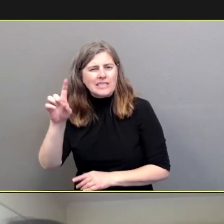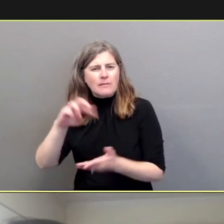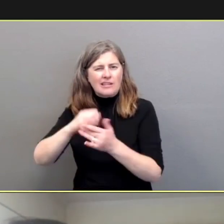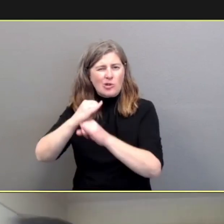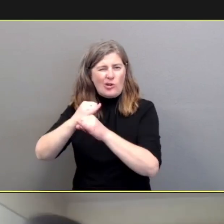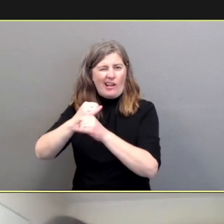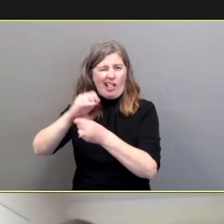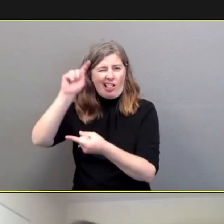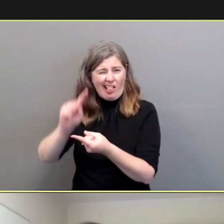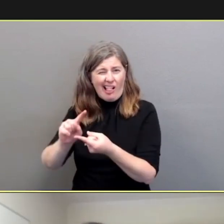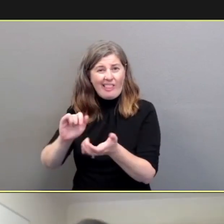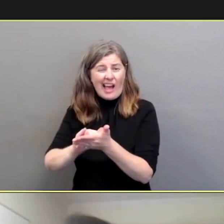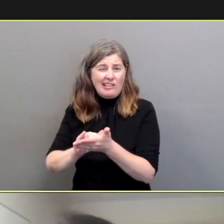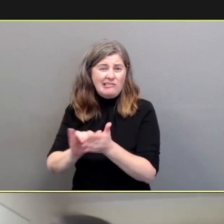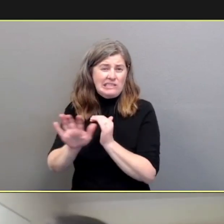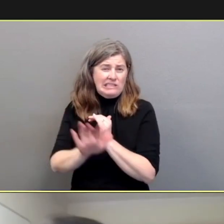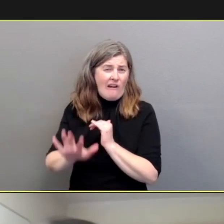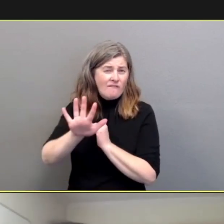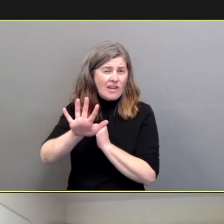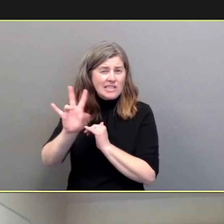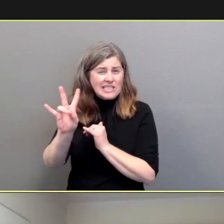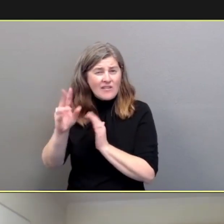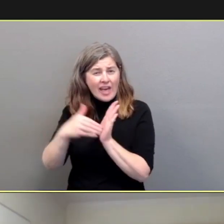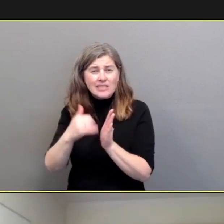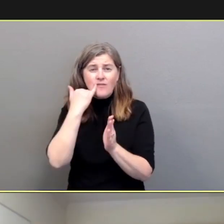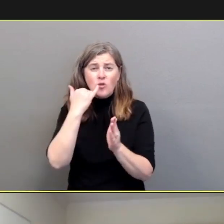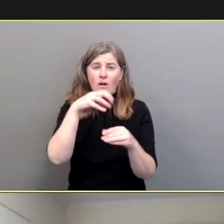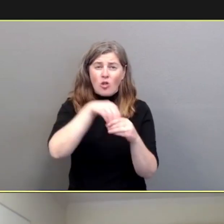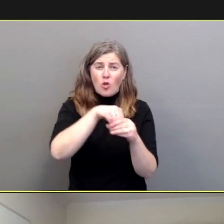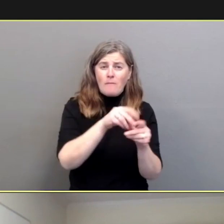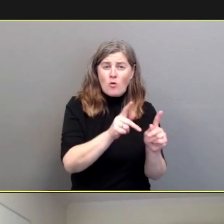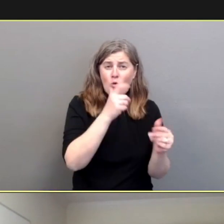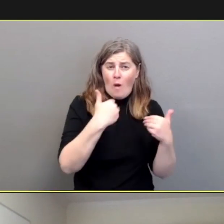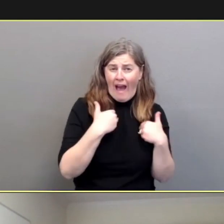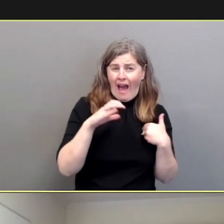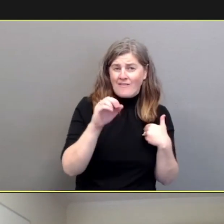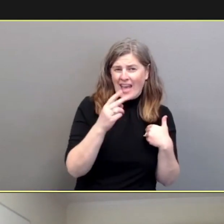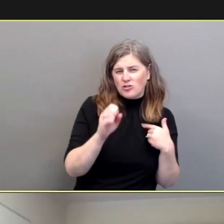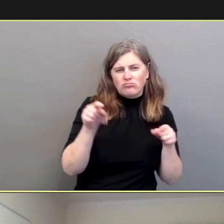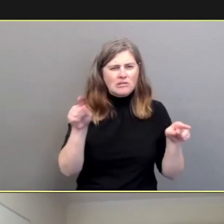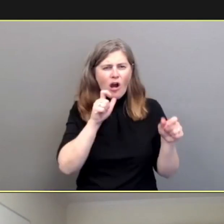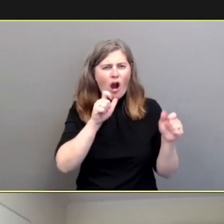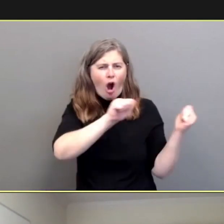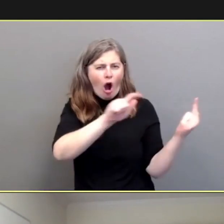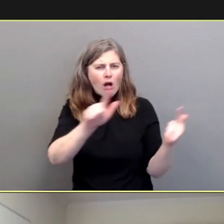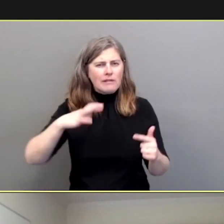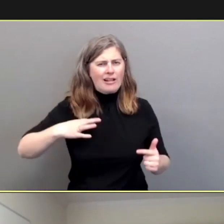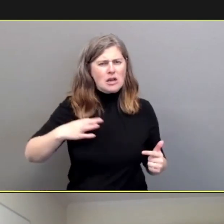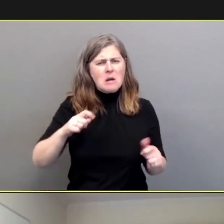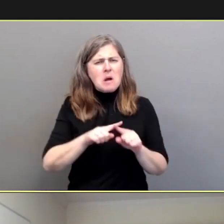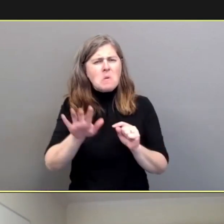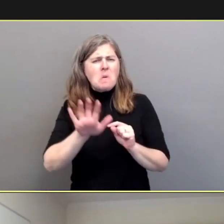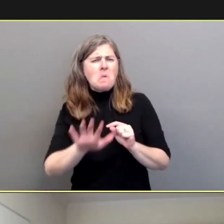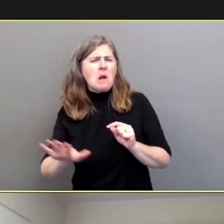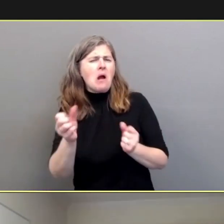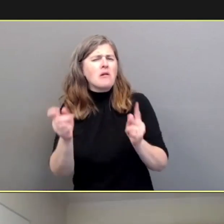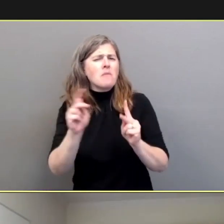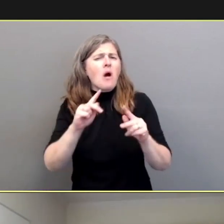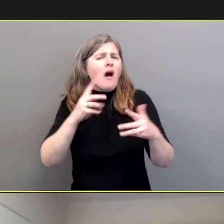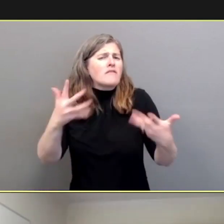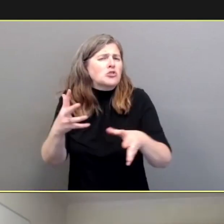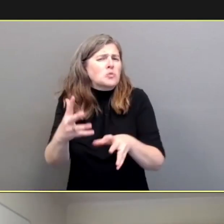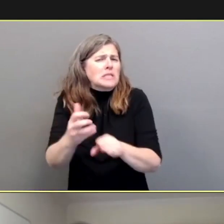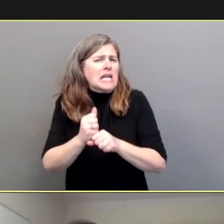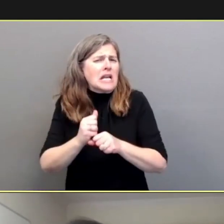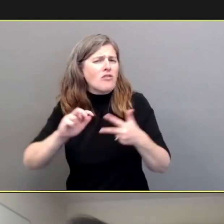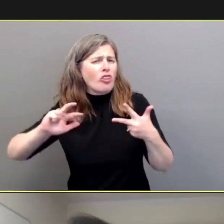about 57,000 if you added cancer registrants. I understand not all of them would be eligible, but I'm just wondering around how many people have received their